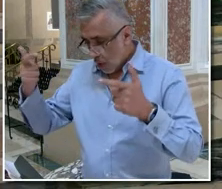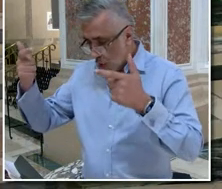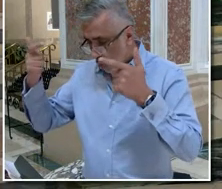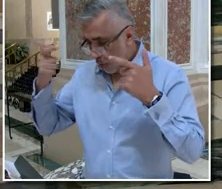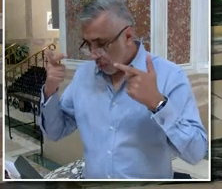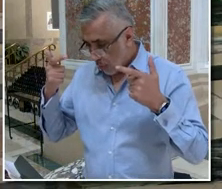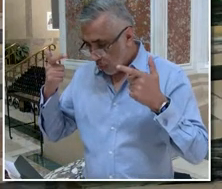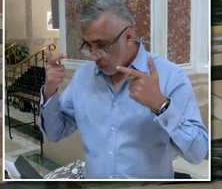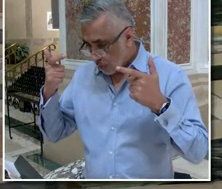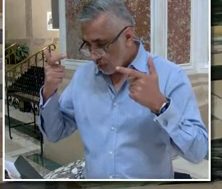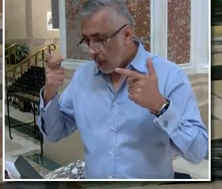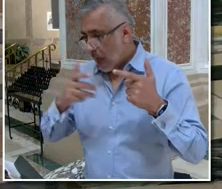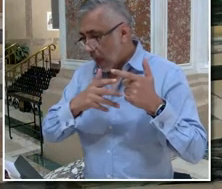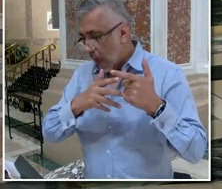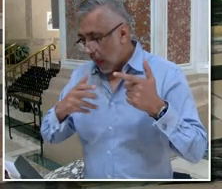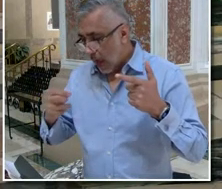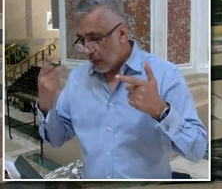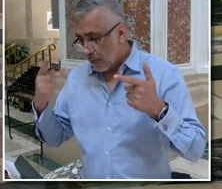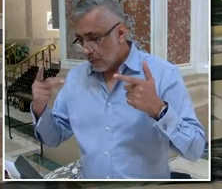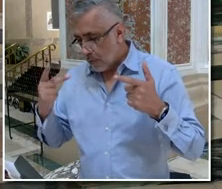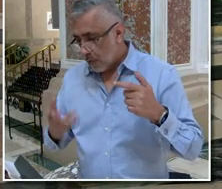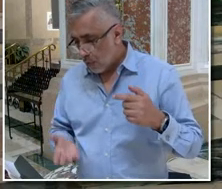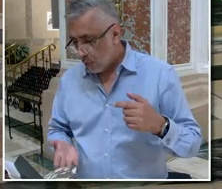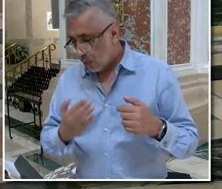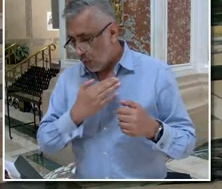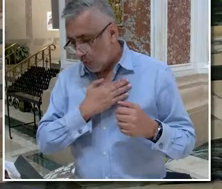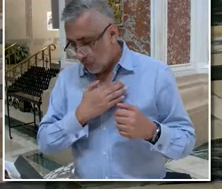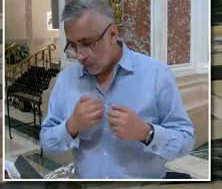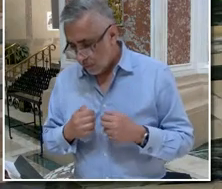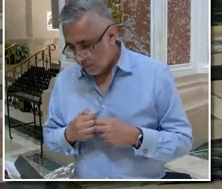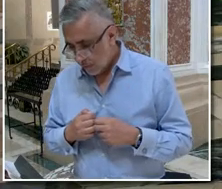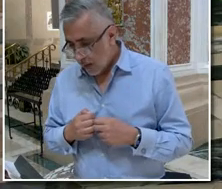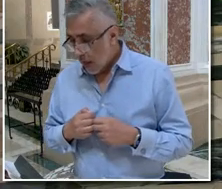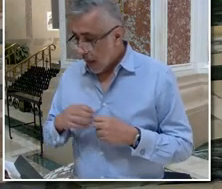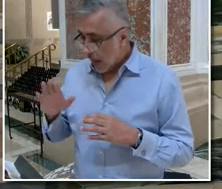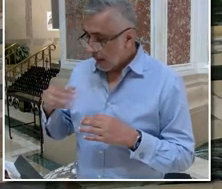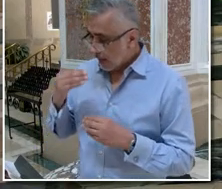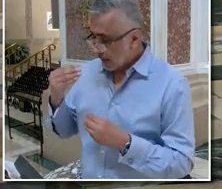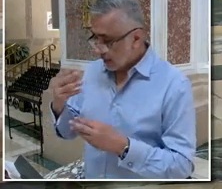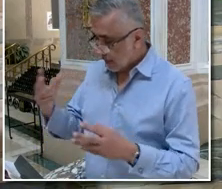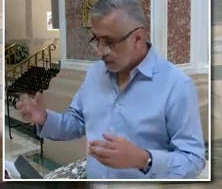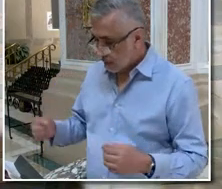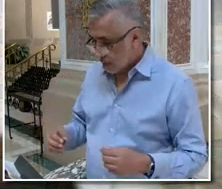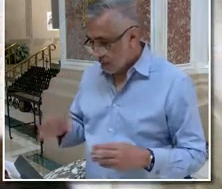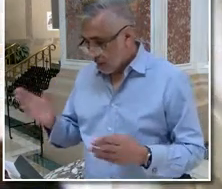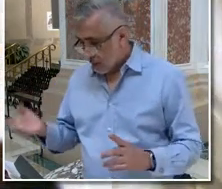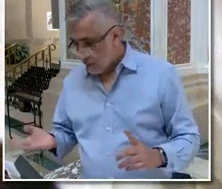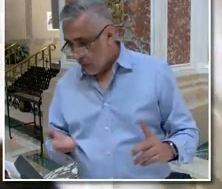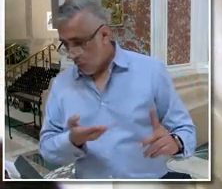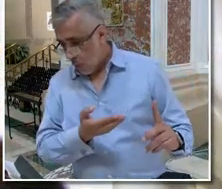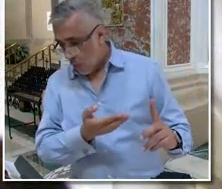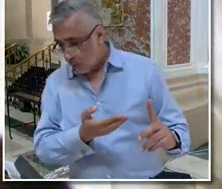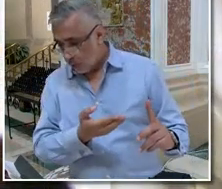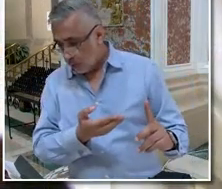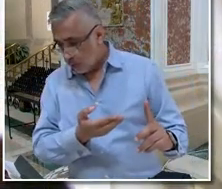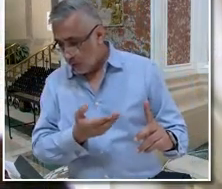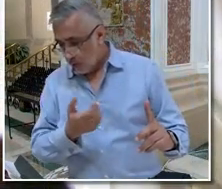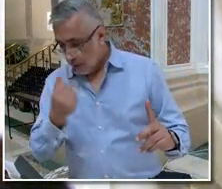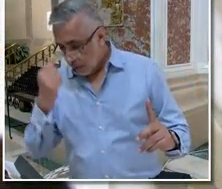thorns and the purple cloak. And he said to them, "Behold the